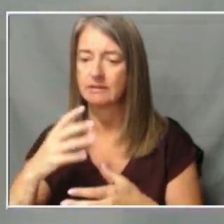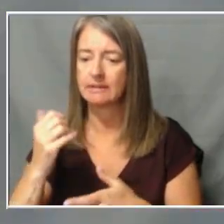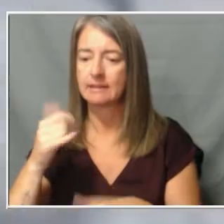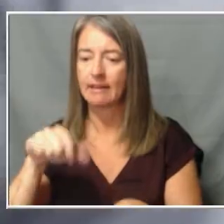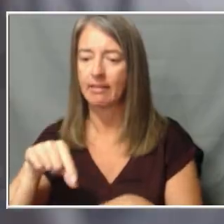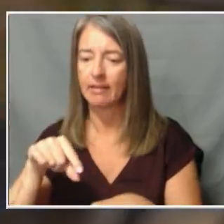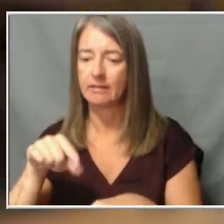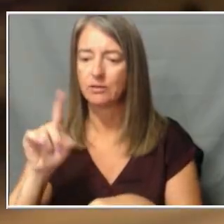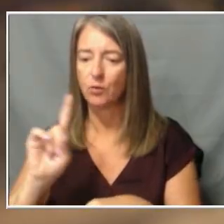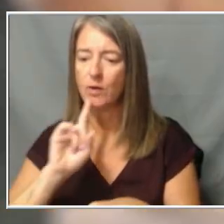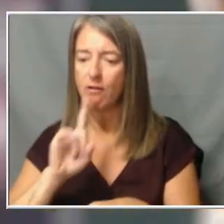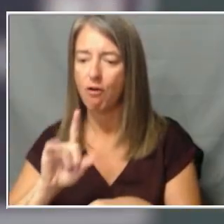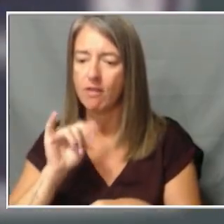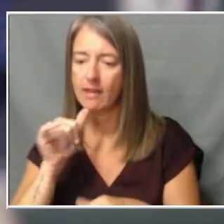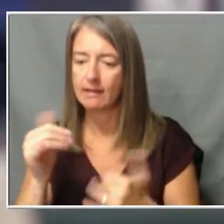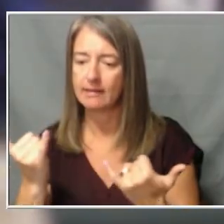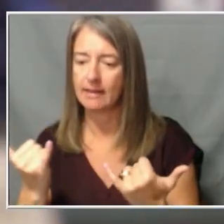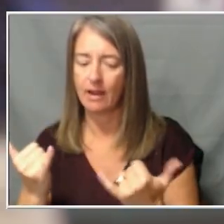of Where Are They Now?